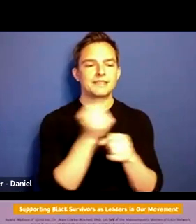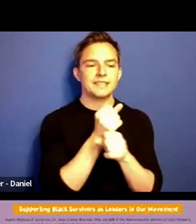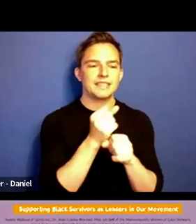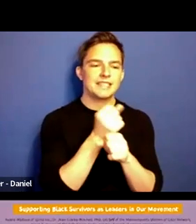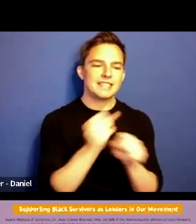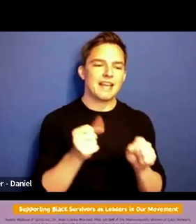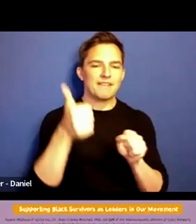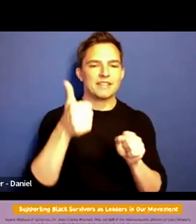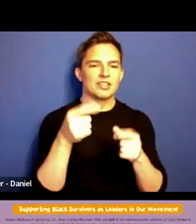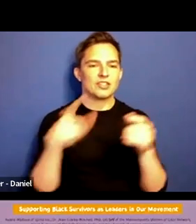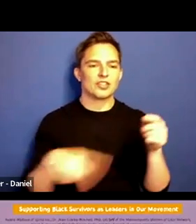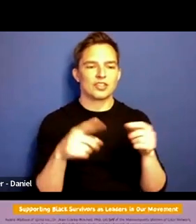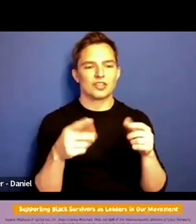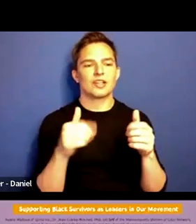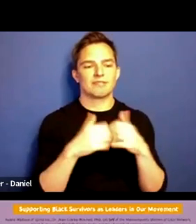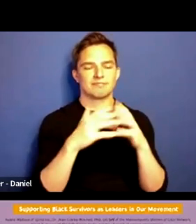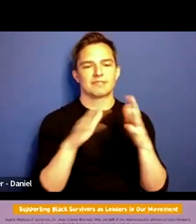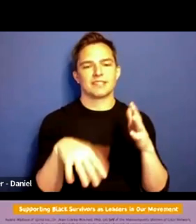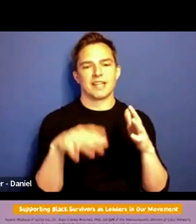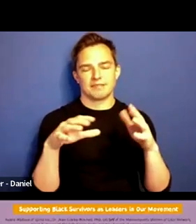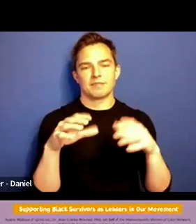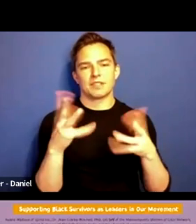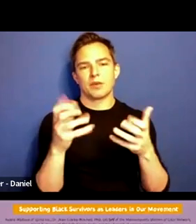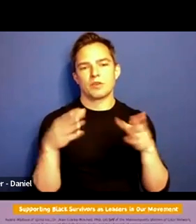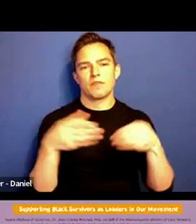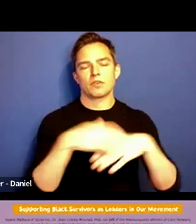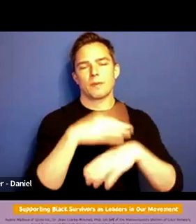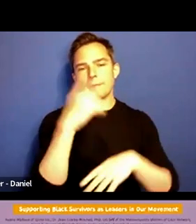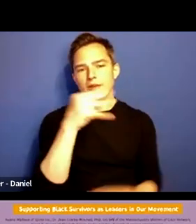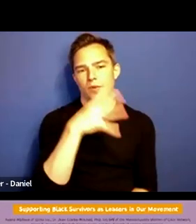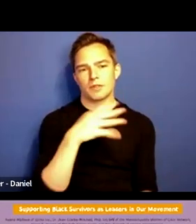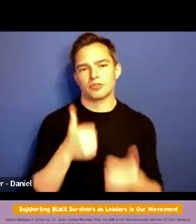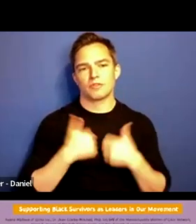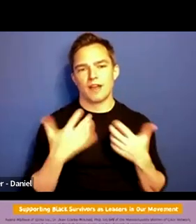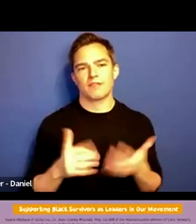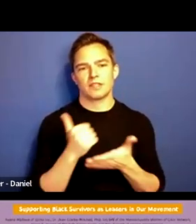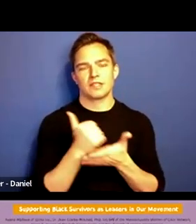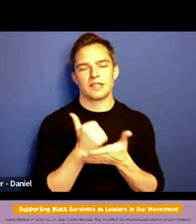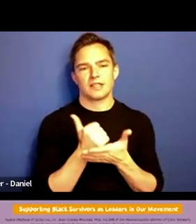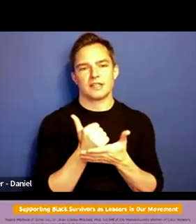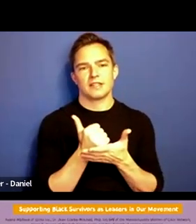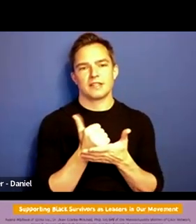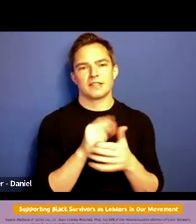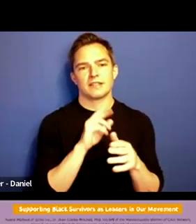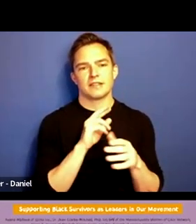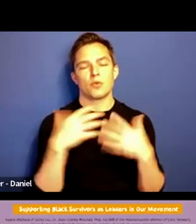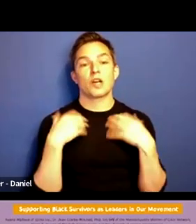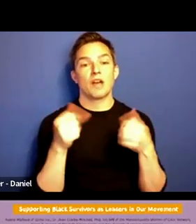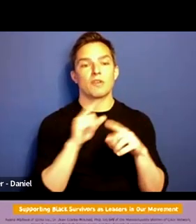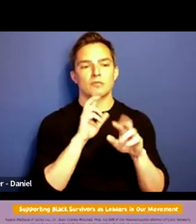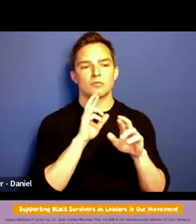I wanted to start an organization that focused on Black women survivors and giving them culture responsive services